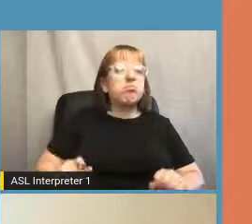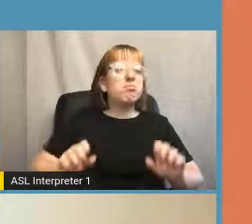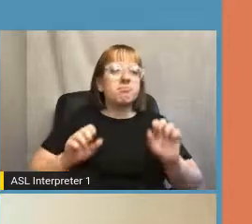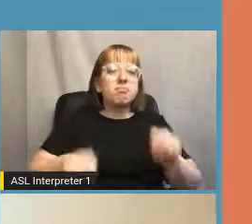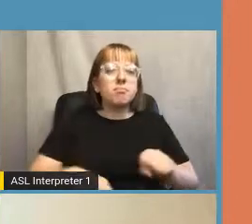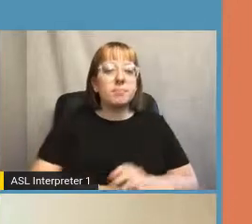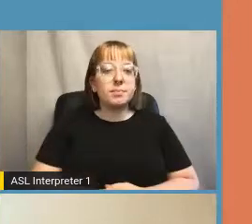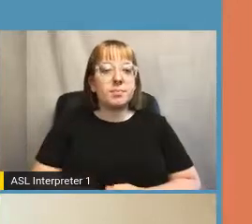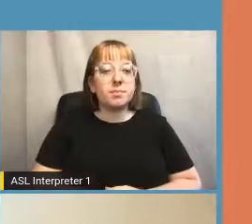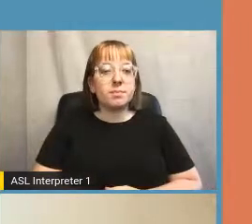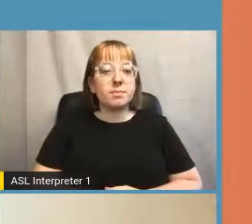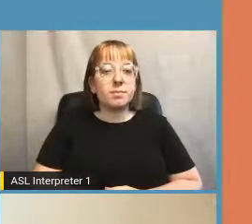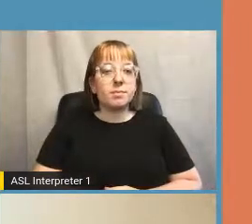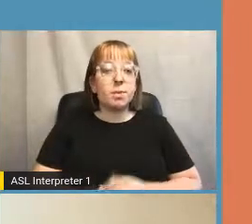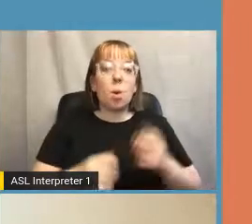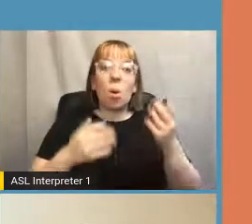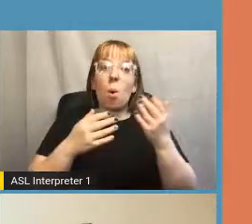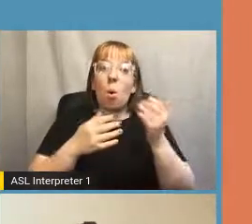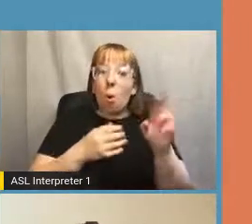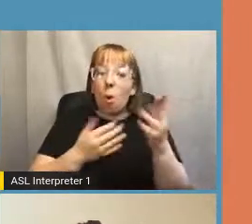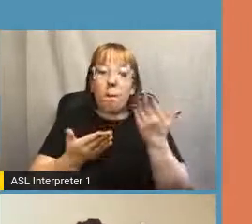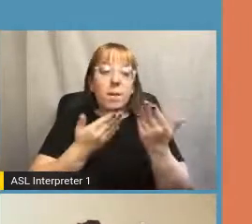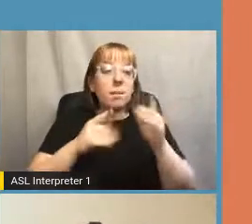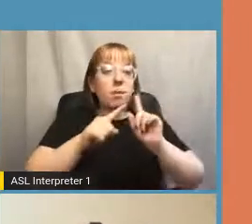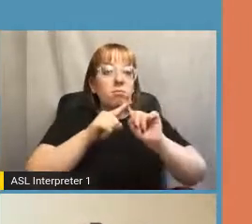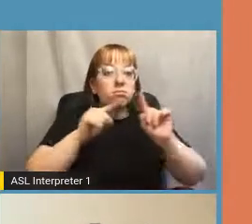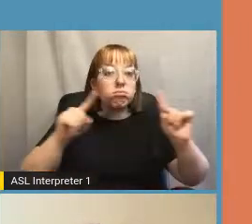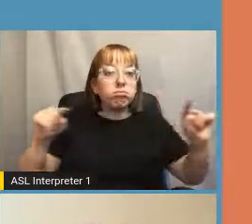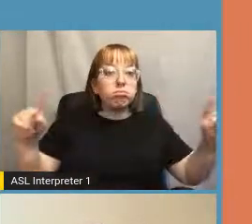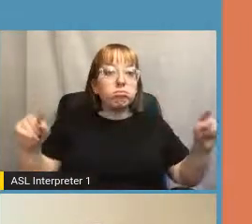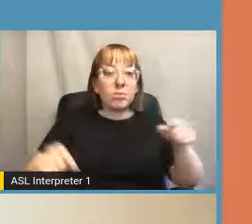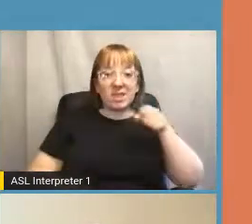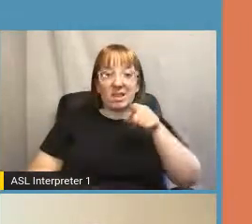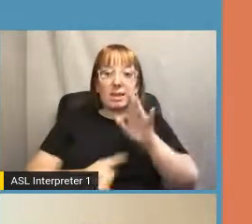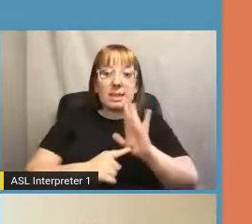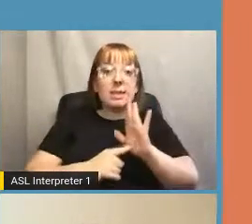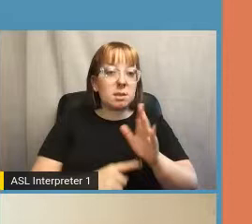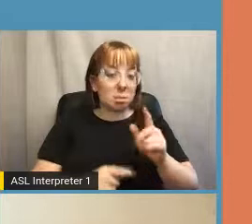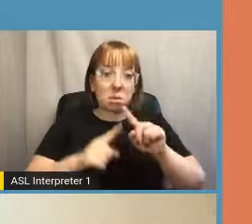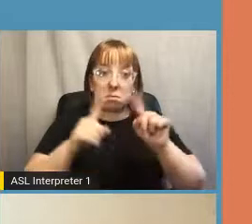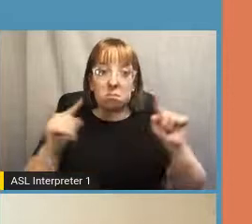you may want to have a variety of different ways to navigate, like this example.